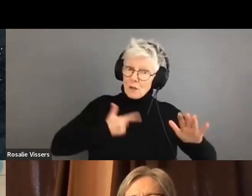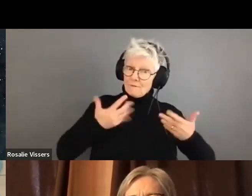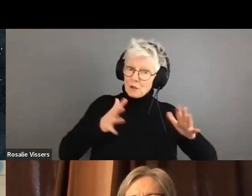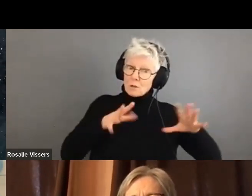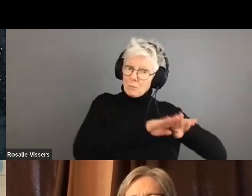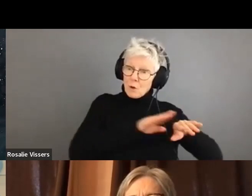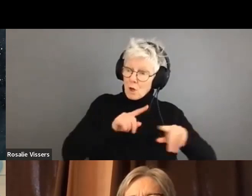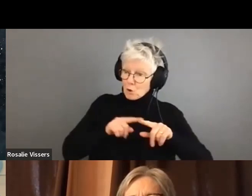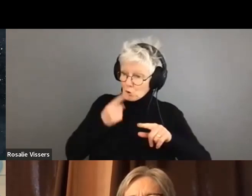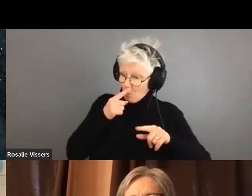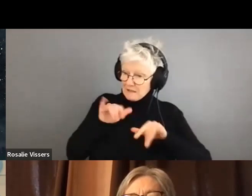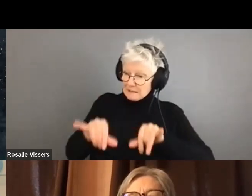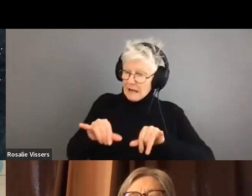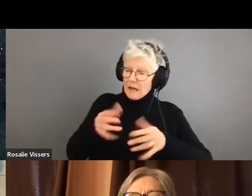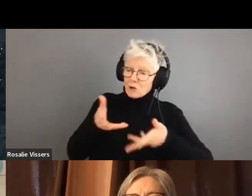that you were comfortable?